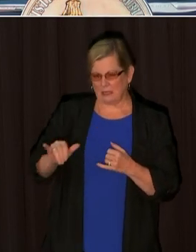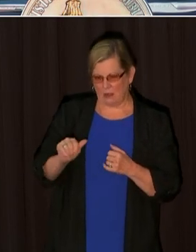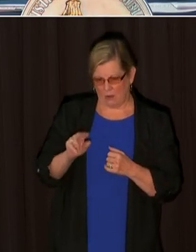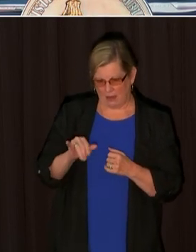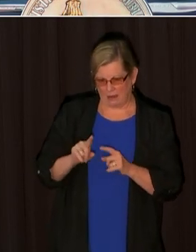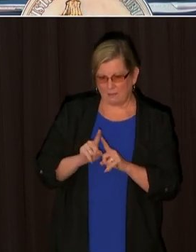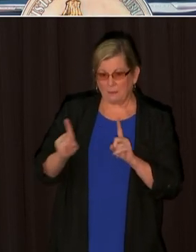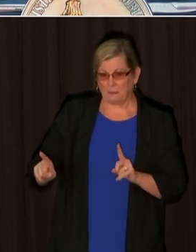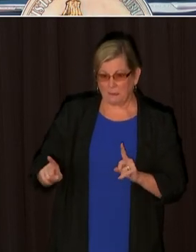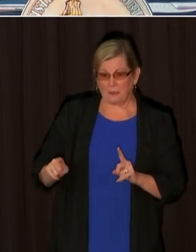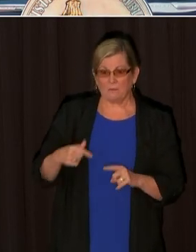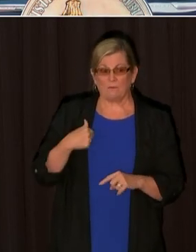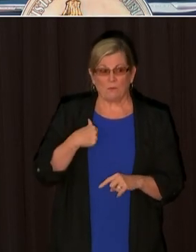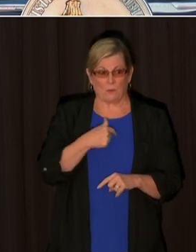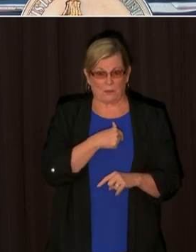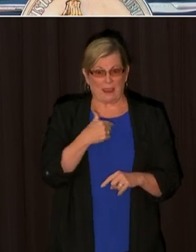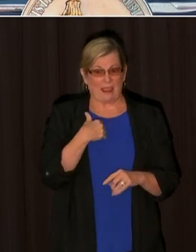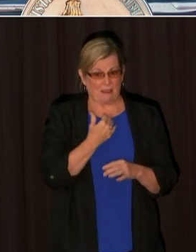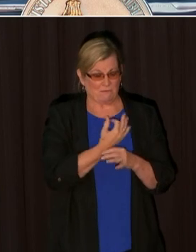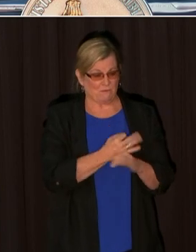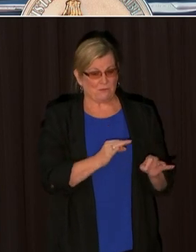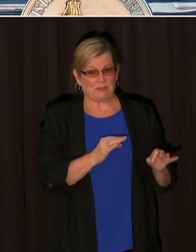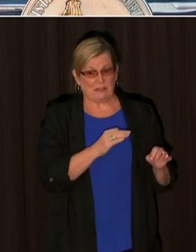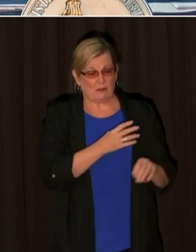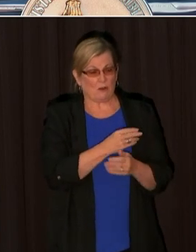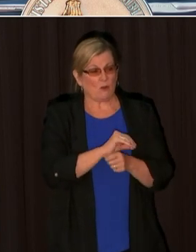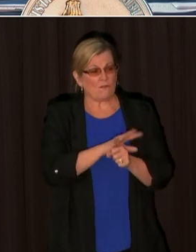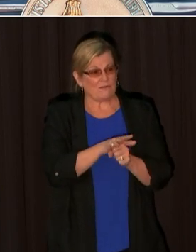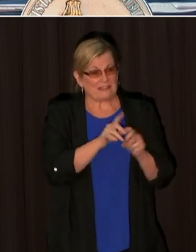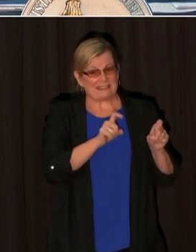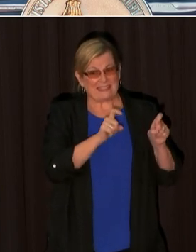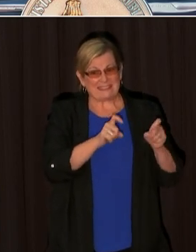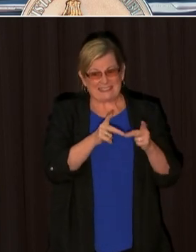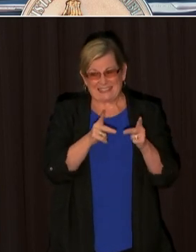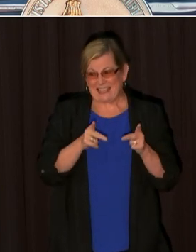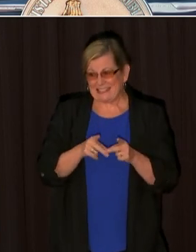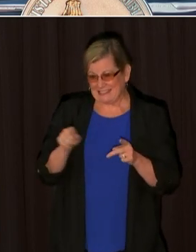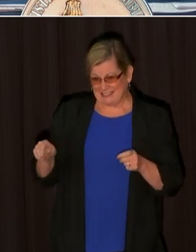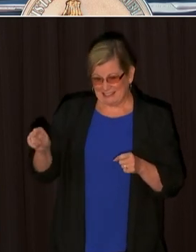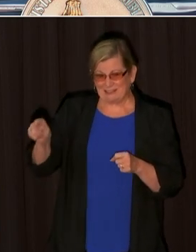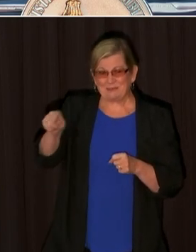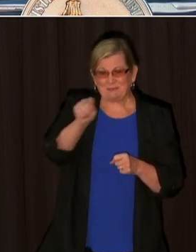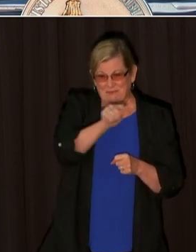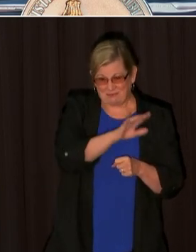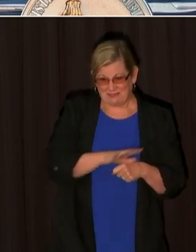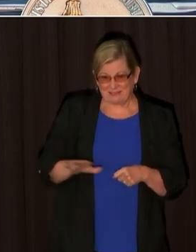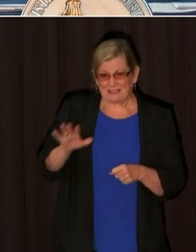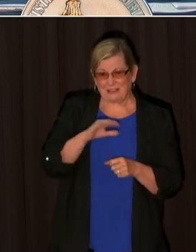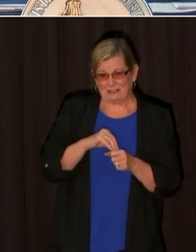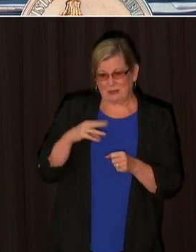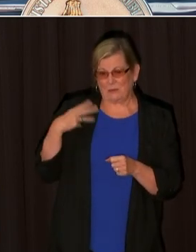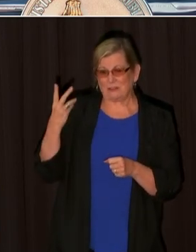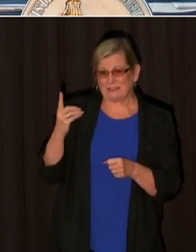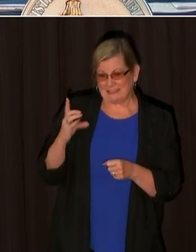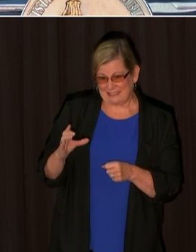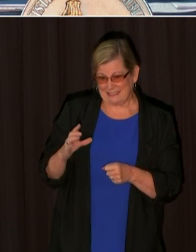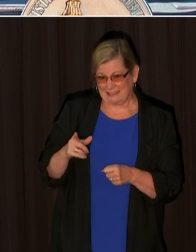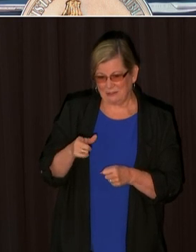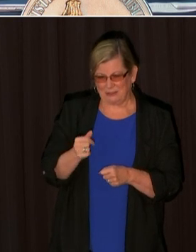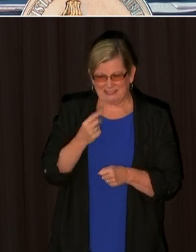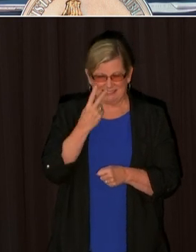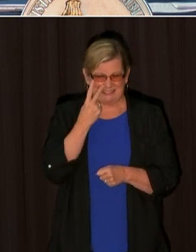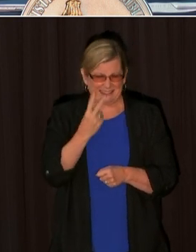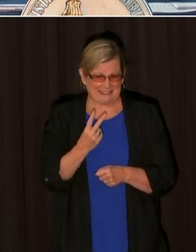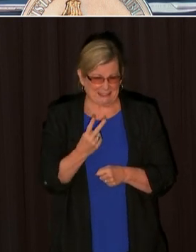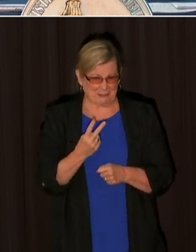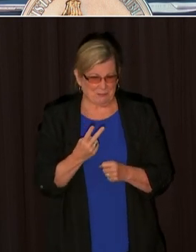COVID testing available in neighborhoods across DC, and you can see the dramatic